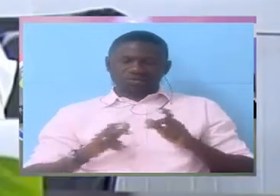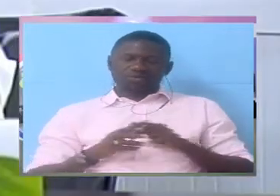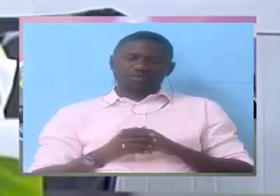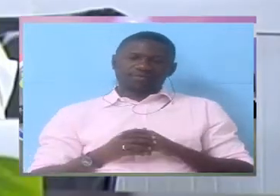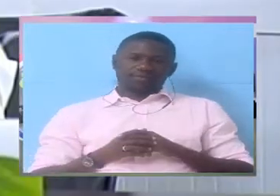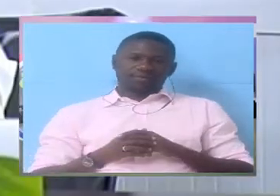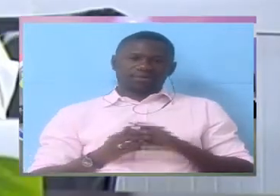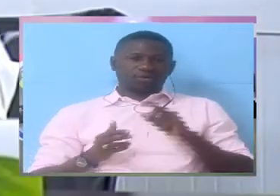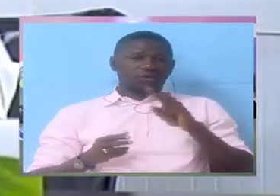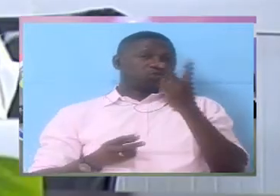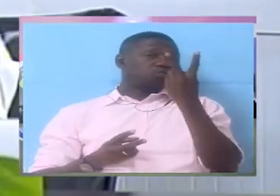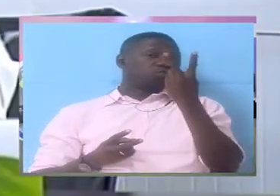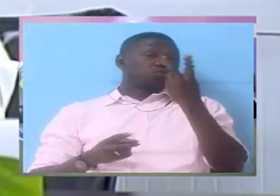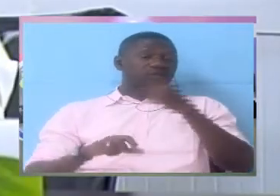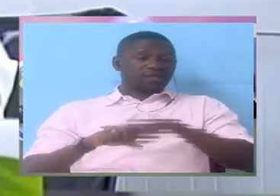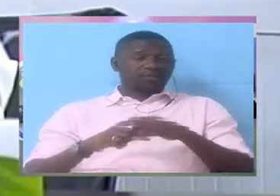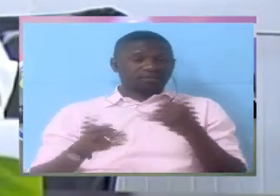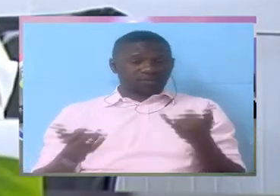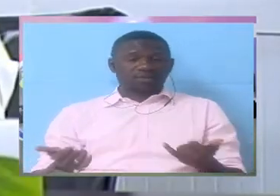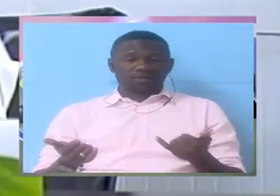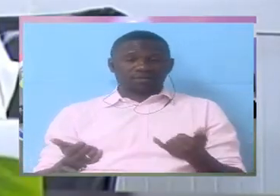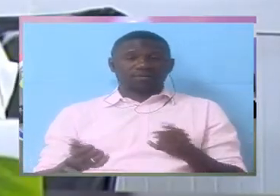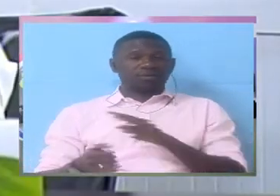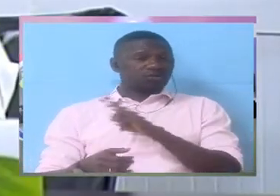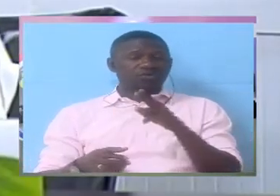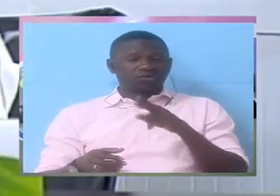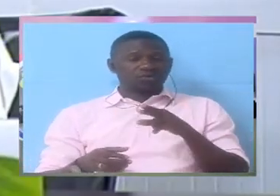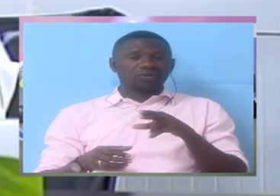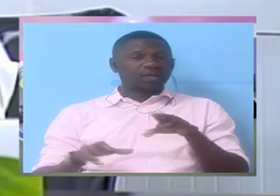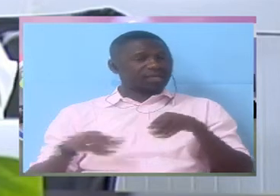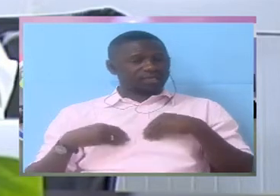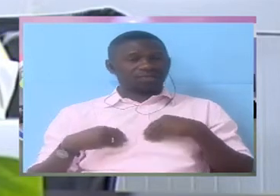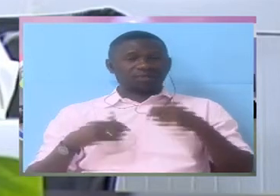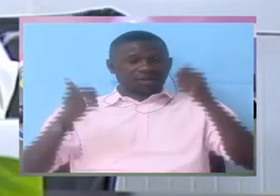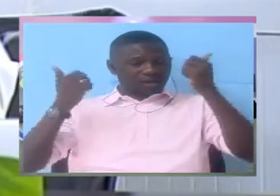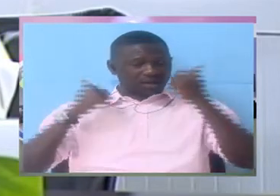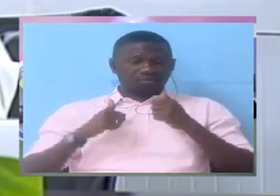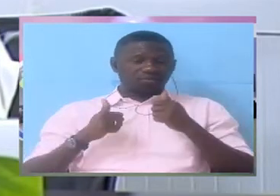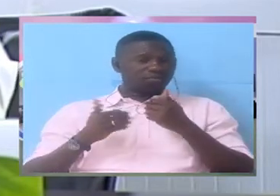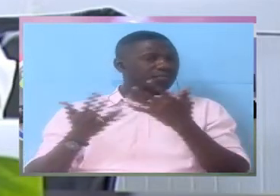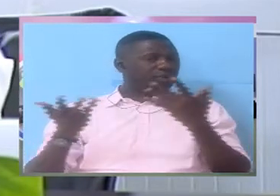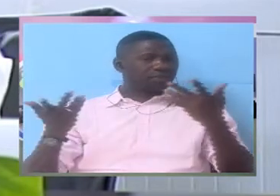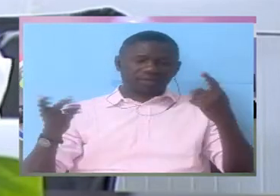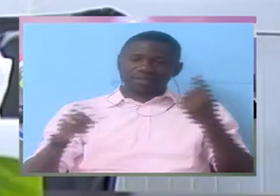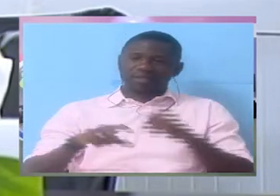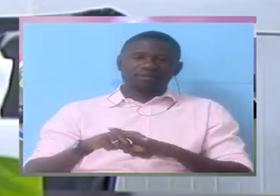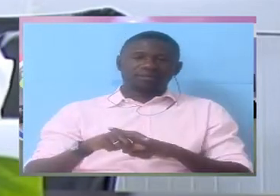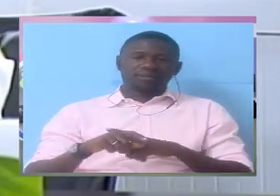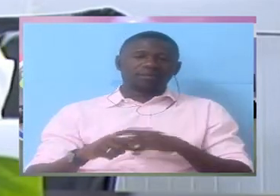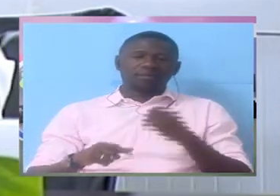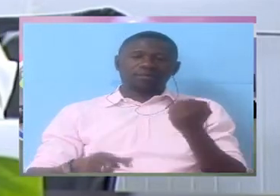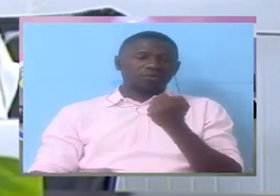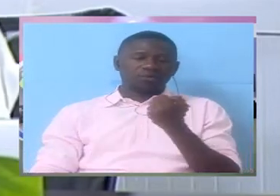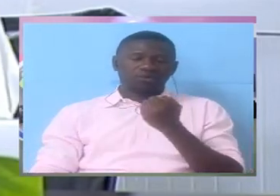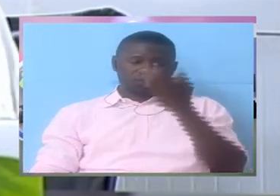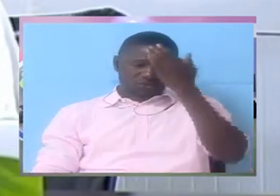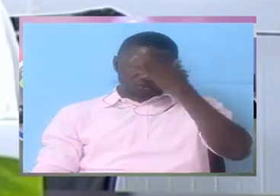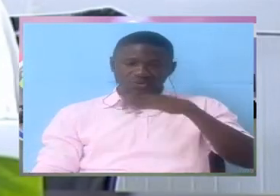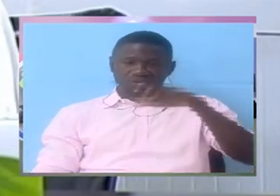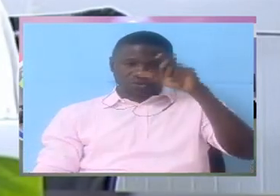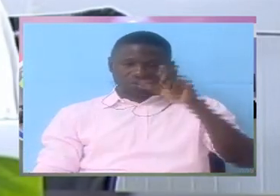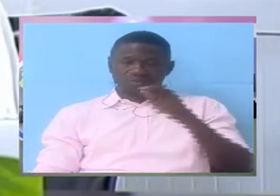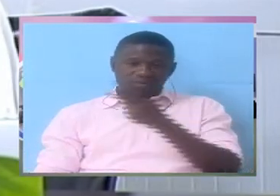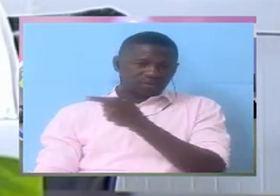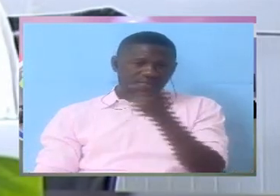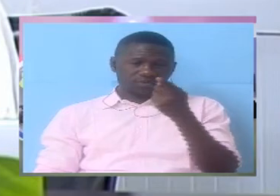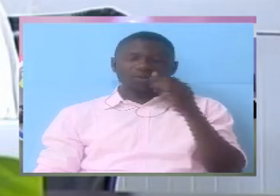now sinyafla don't let it happen too frequently kanason ay fulanjangu because the commissioner sabanjang would